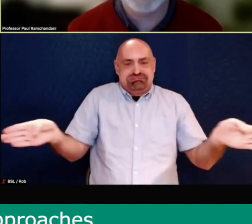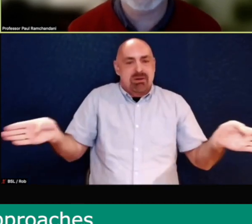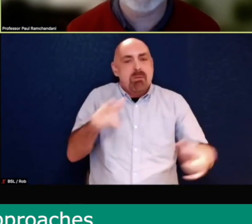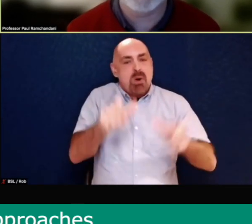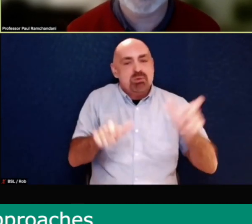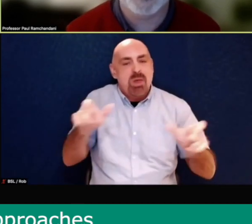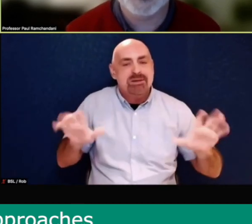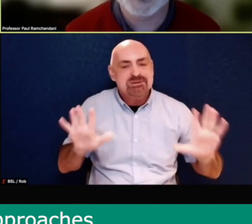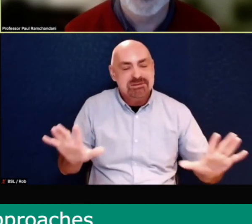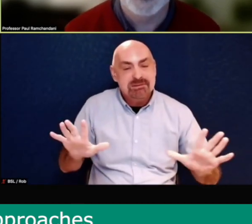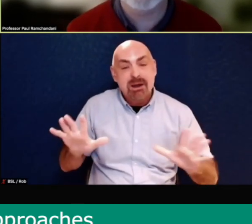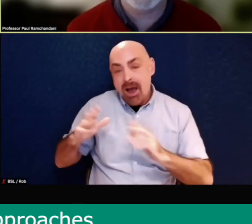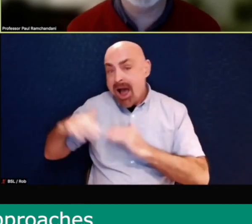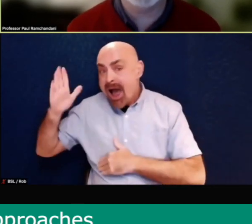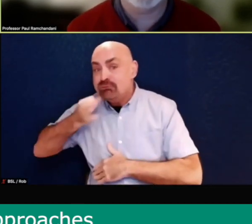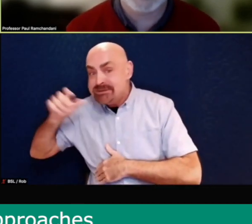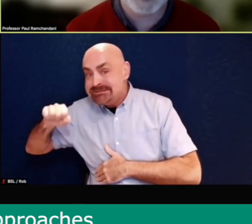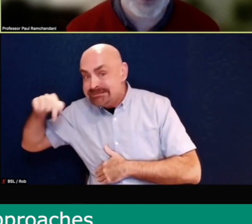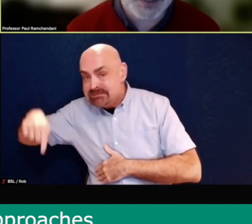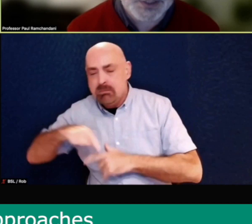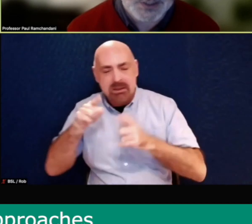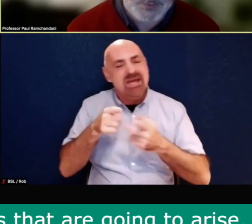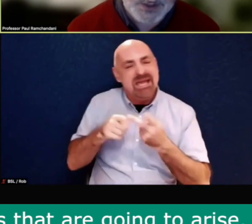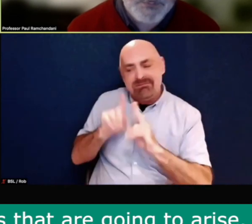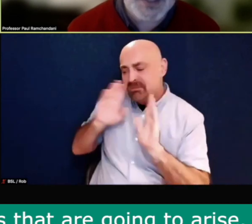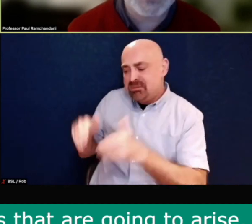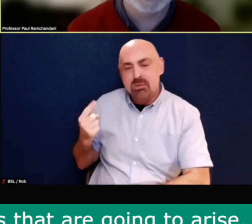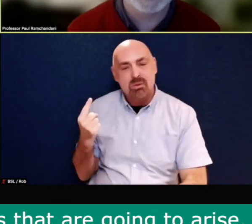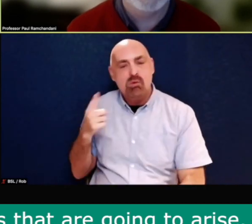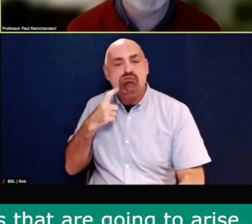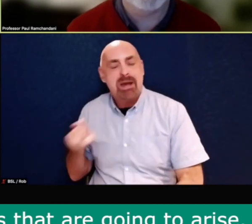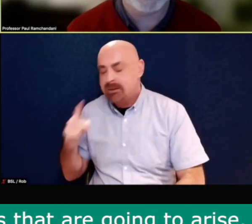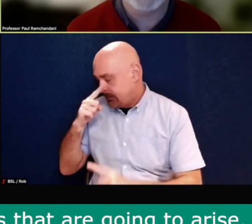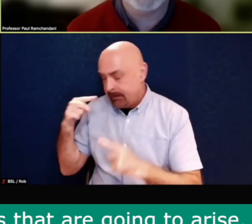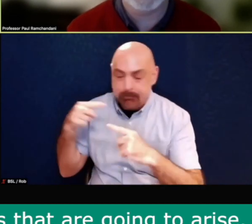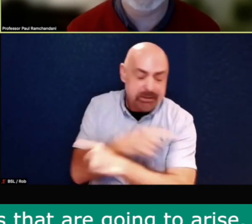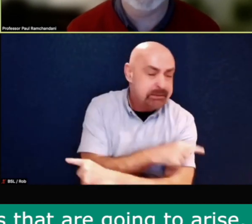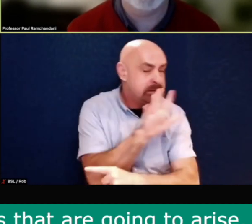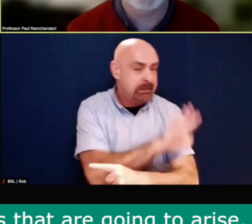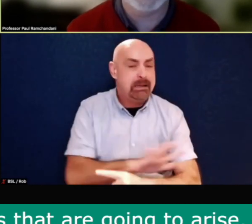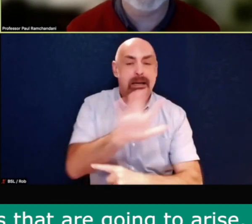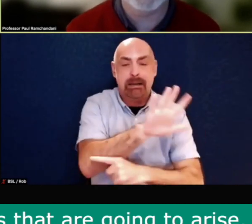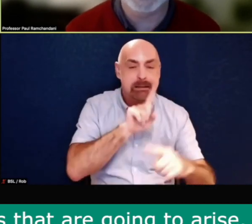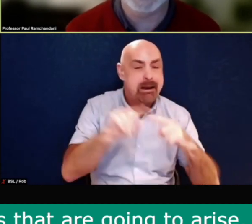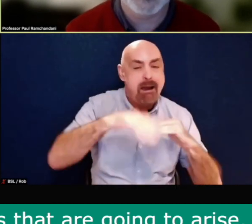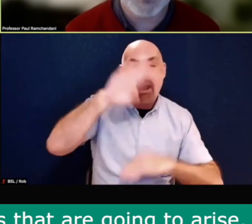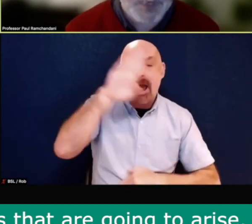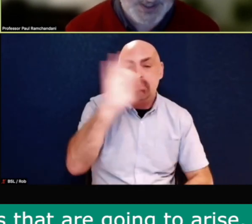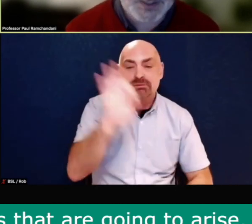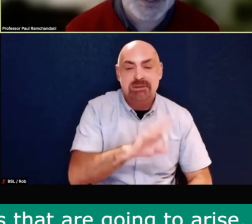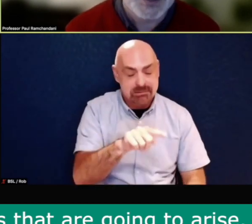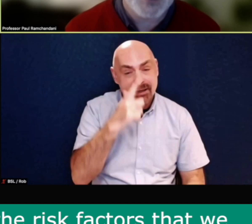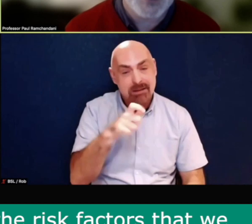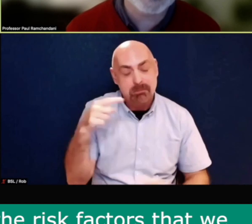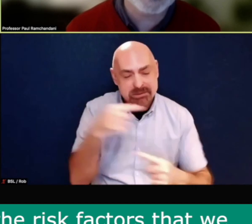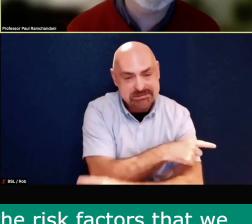as well as high-risk approaches. Because if we only take high-risk approaches, we're going to miss the vast majority of the difficulties that are going to